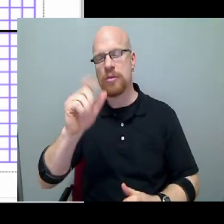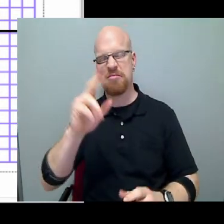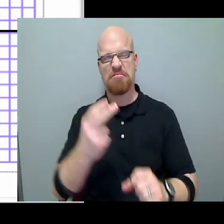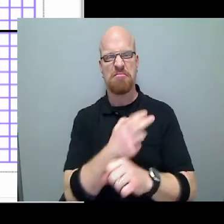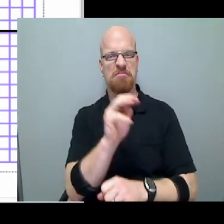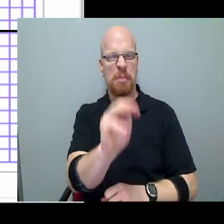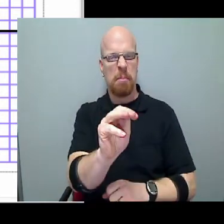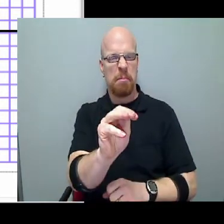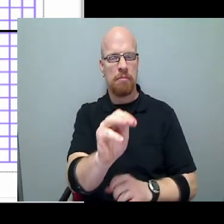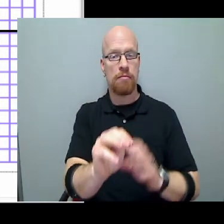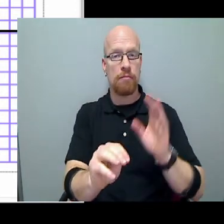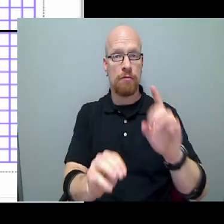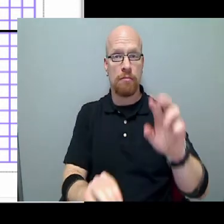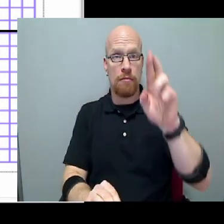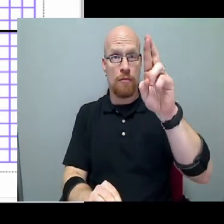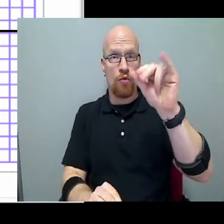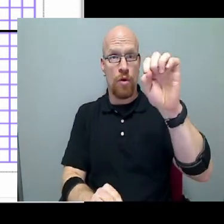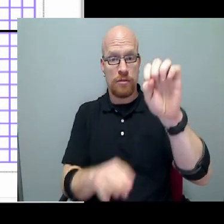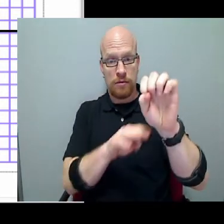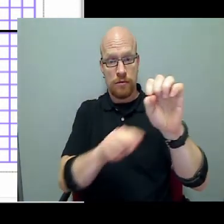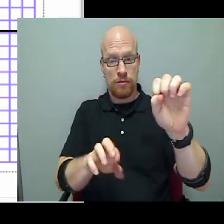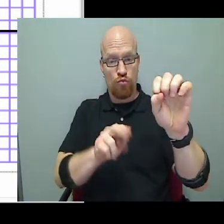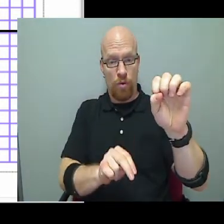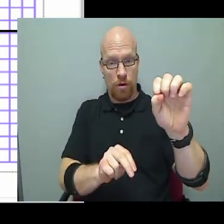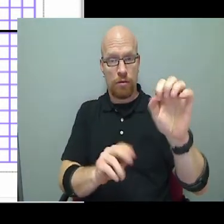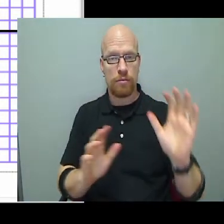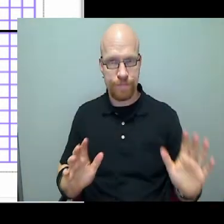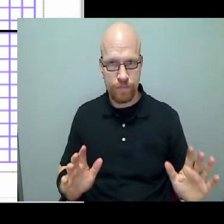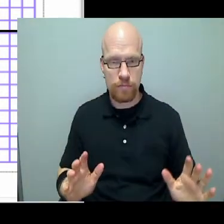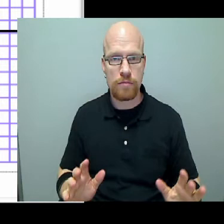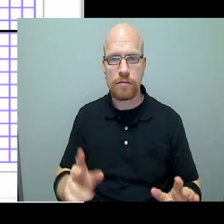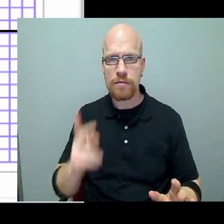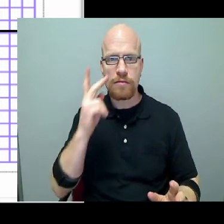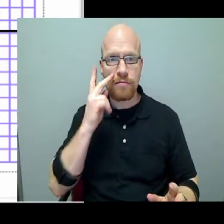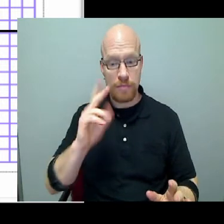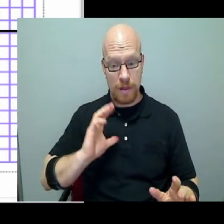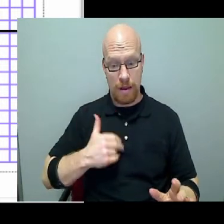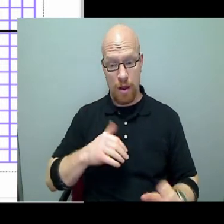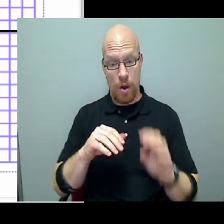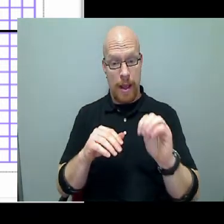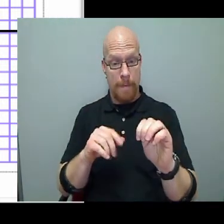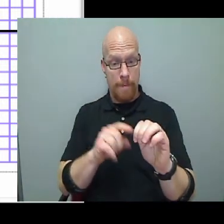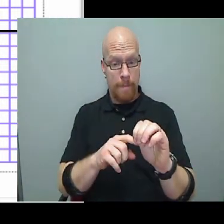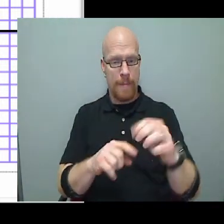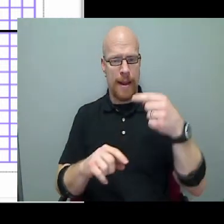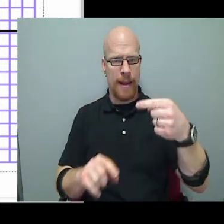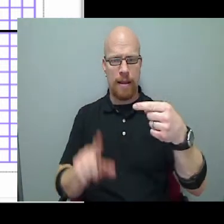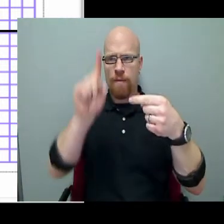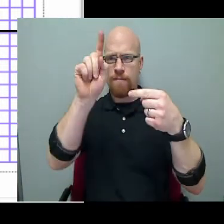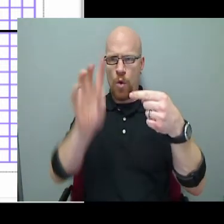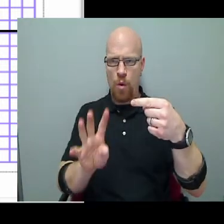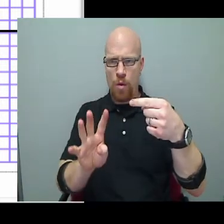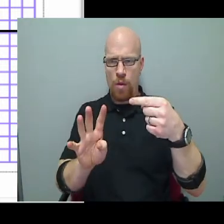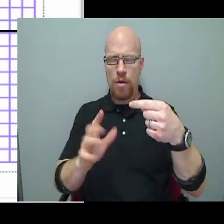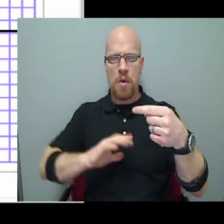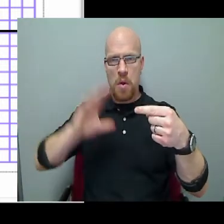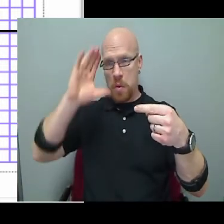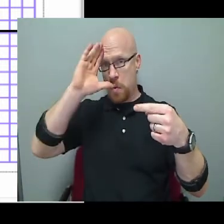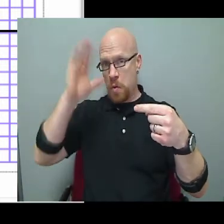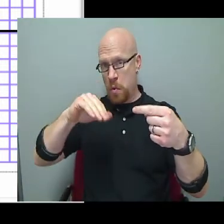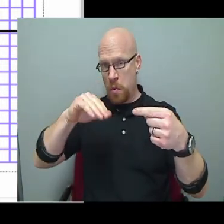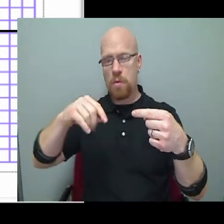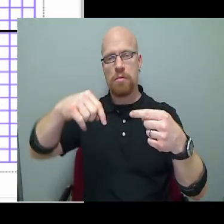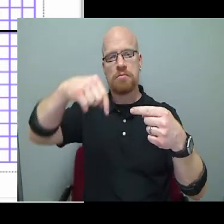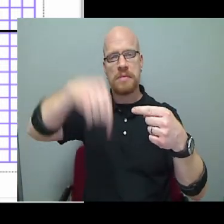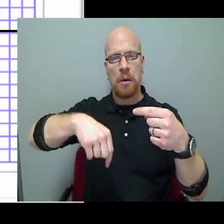So m equals rise over run. Our m, our slope, is -1/4. I